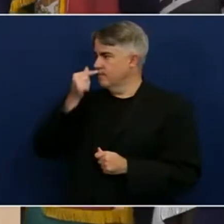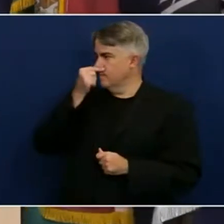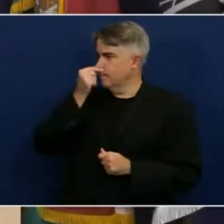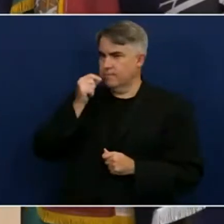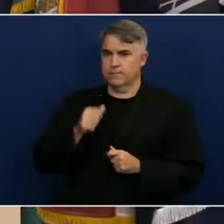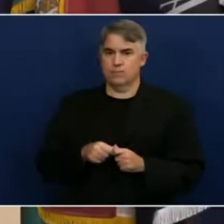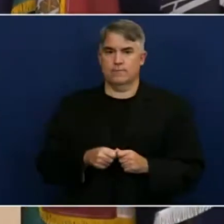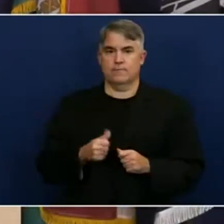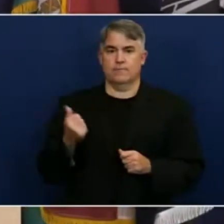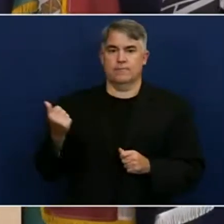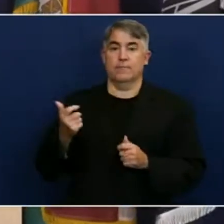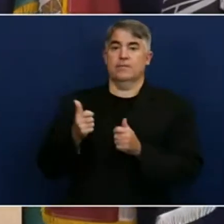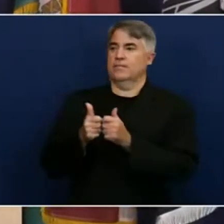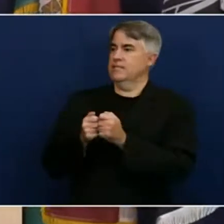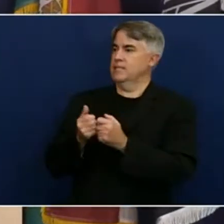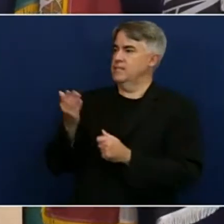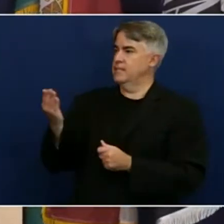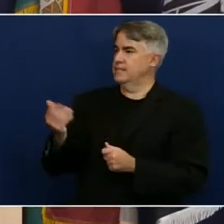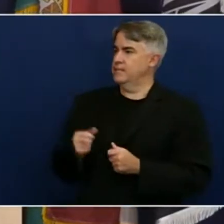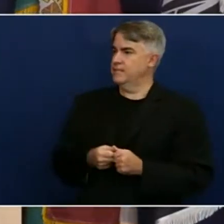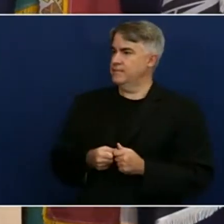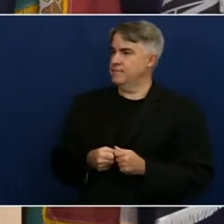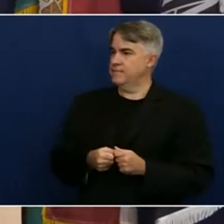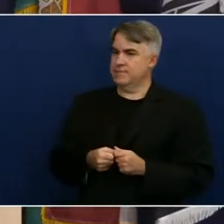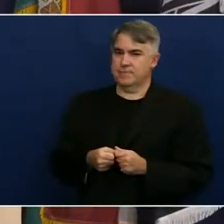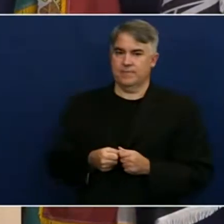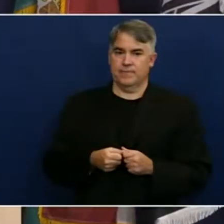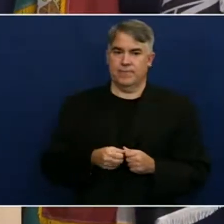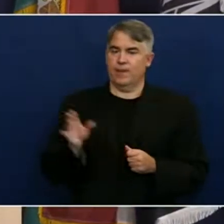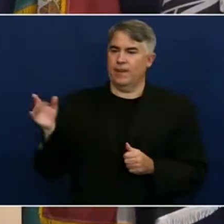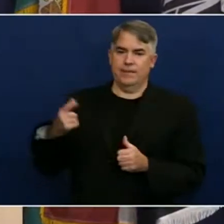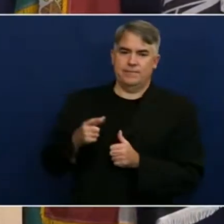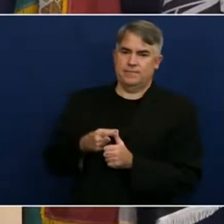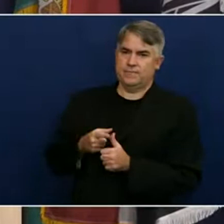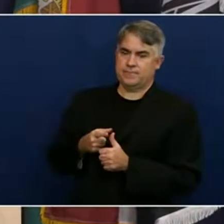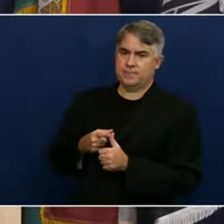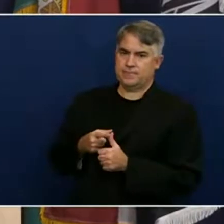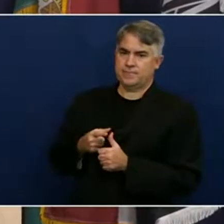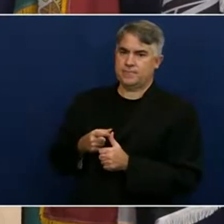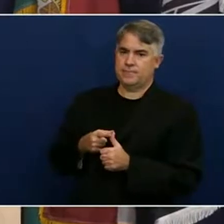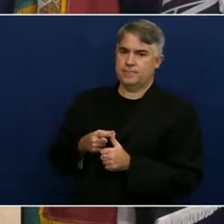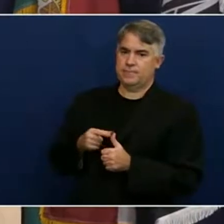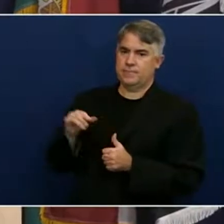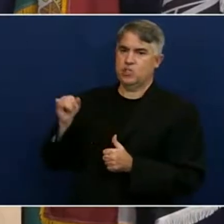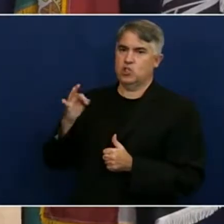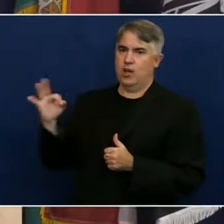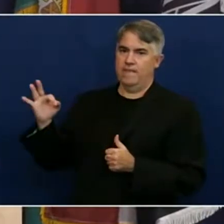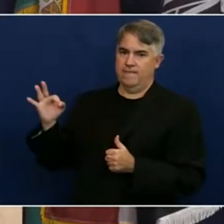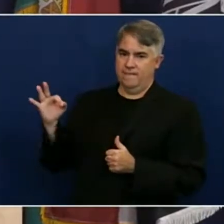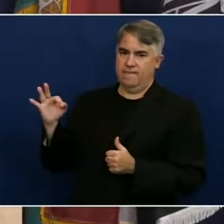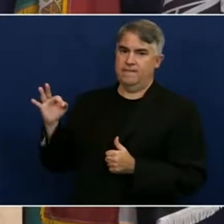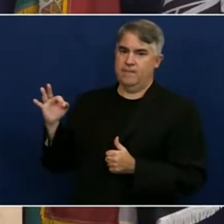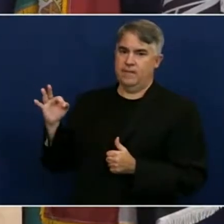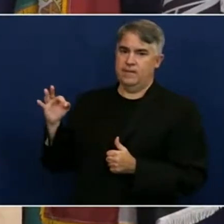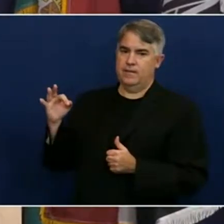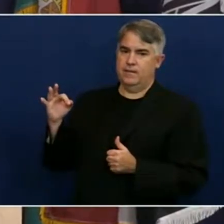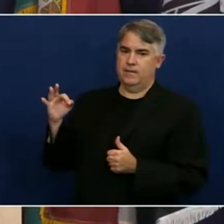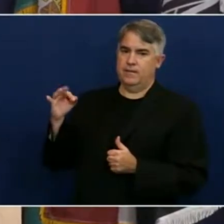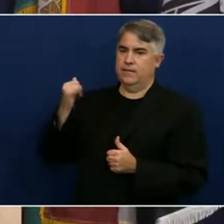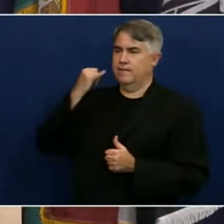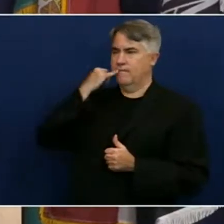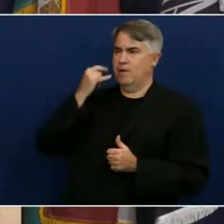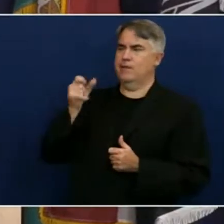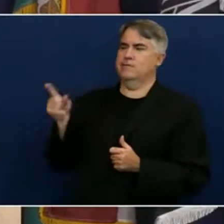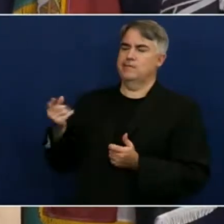We'll now go to our text-in questions. The first text question is a follow-up question from Jeff McAdam, who was on the phone earlier. He wants to clarify,